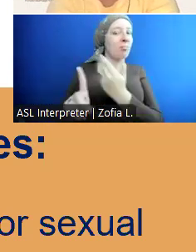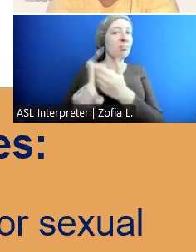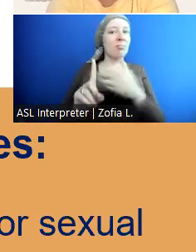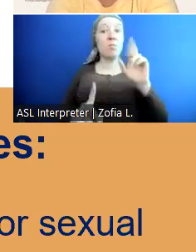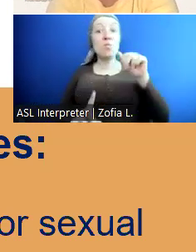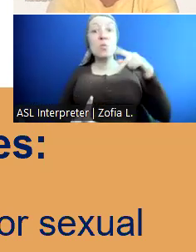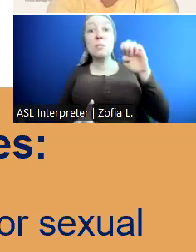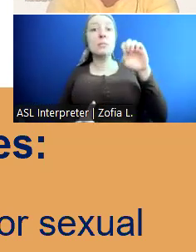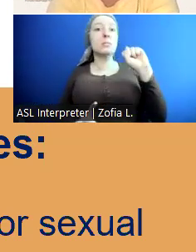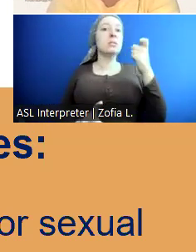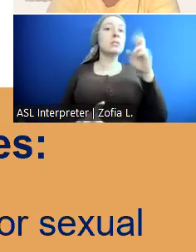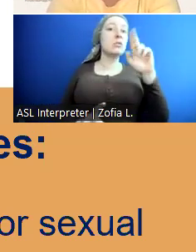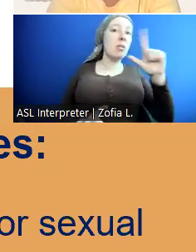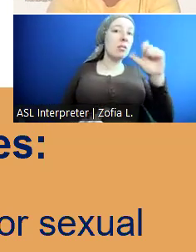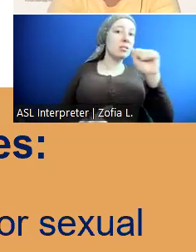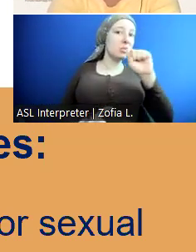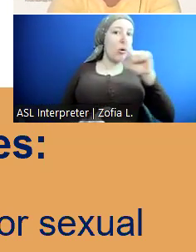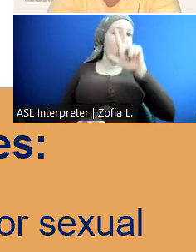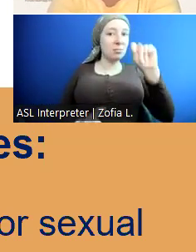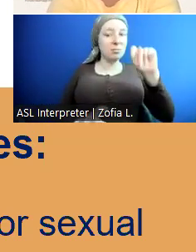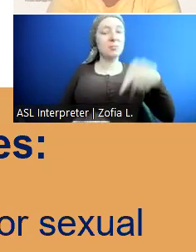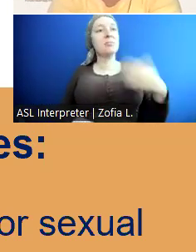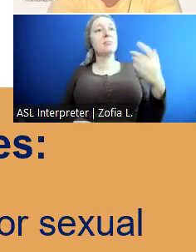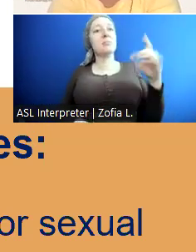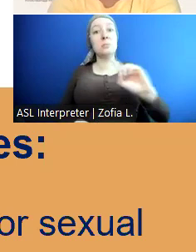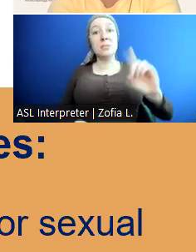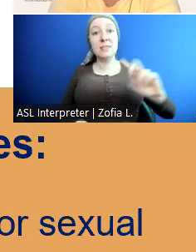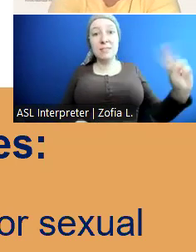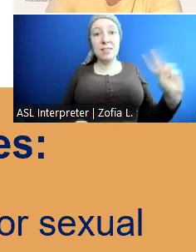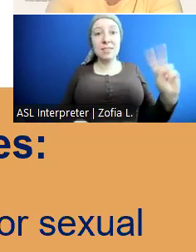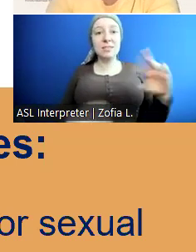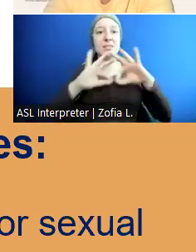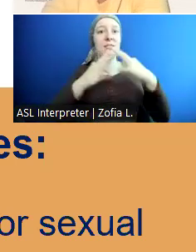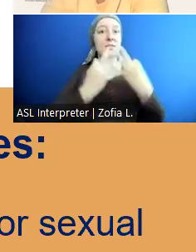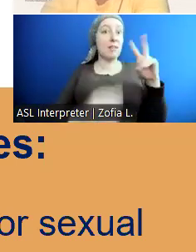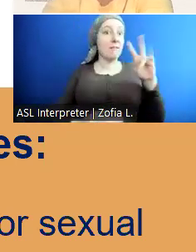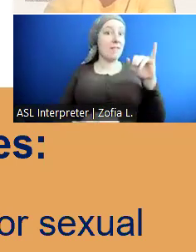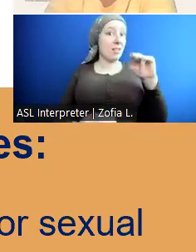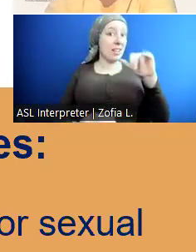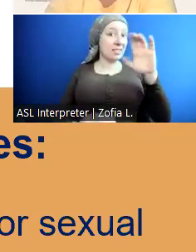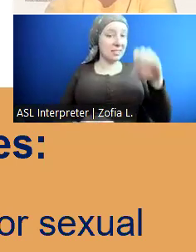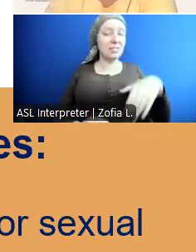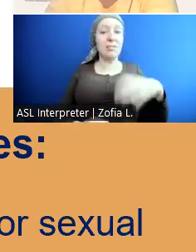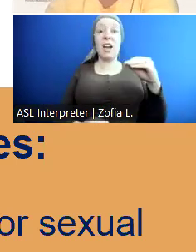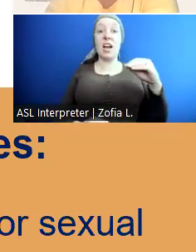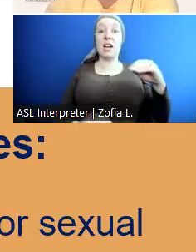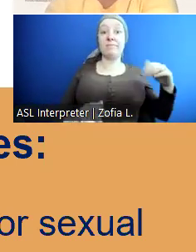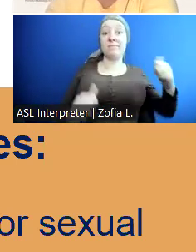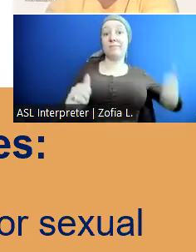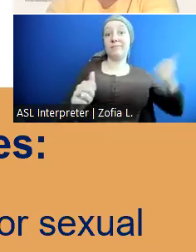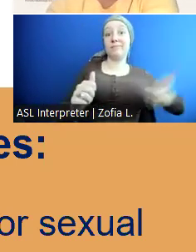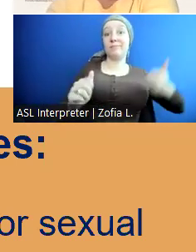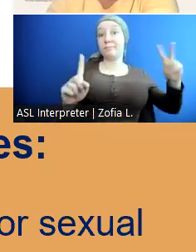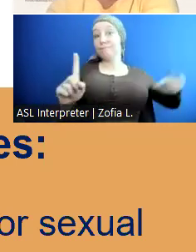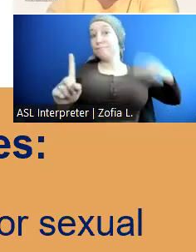sexual assault, domestic violence, family violence, and stalking. In